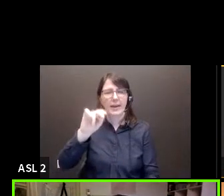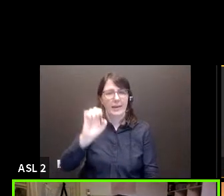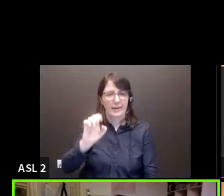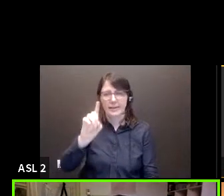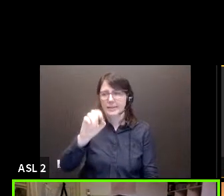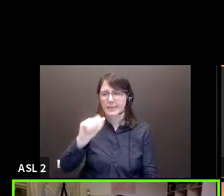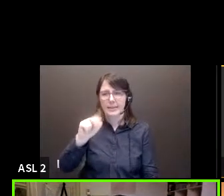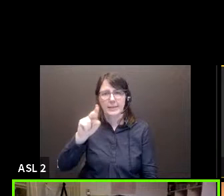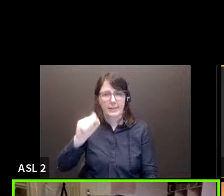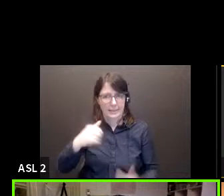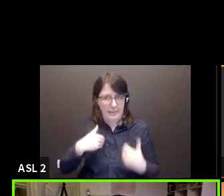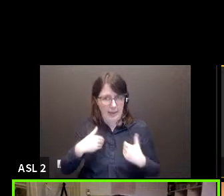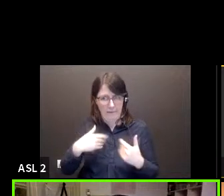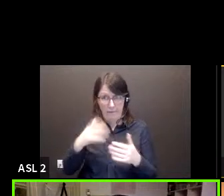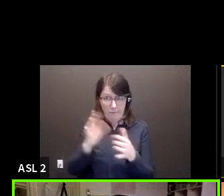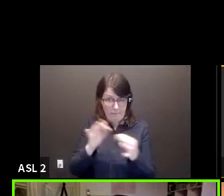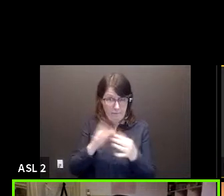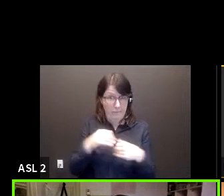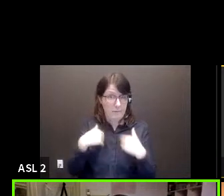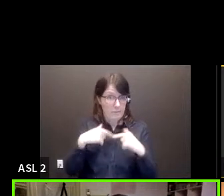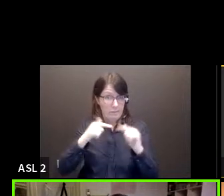turn it over to you